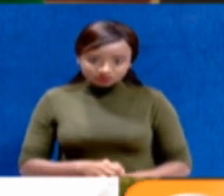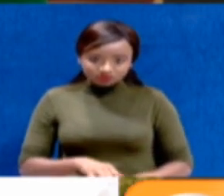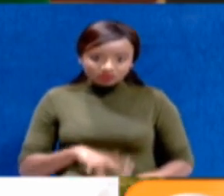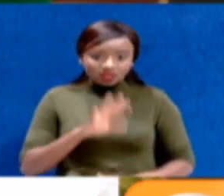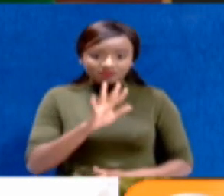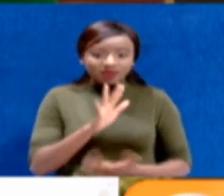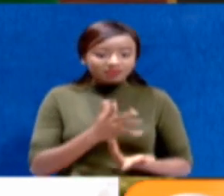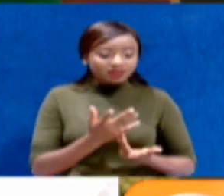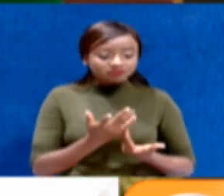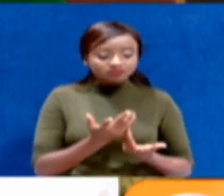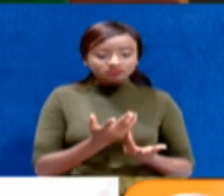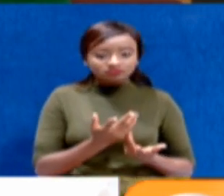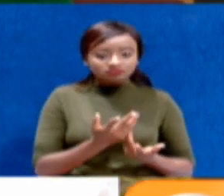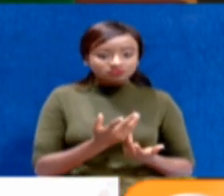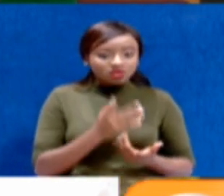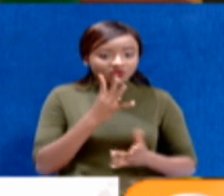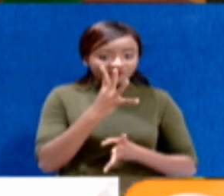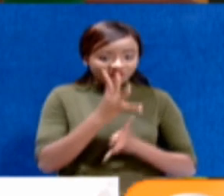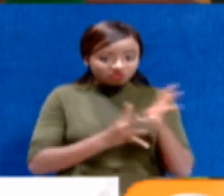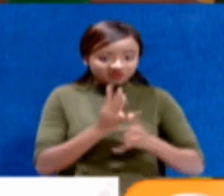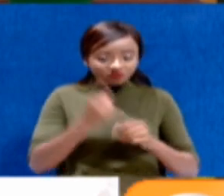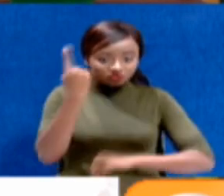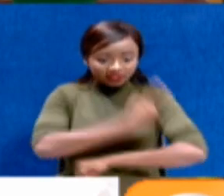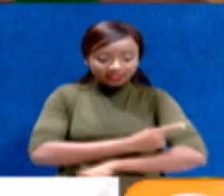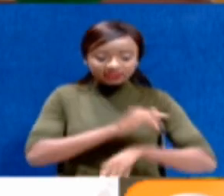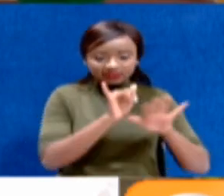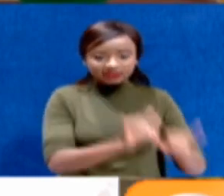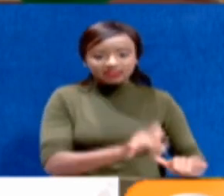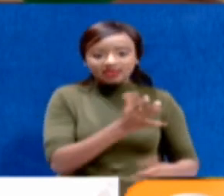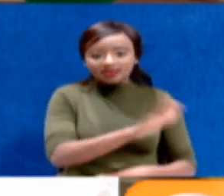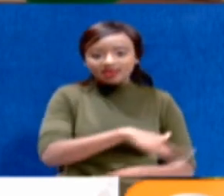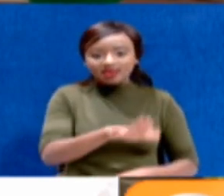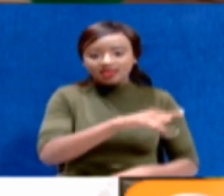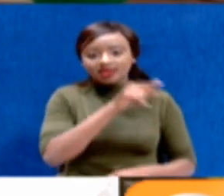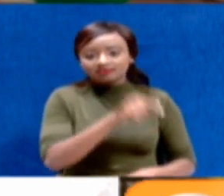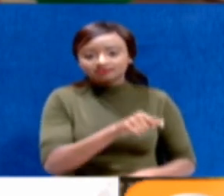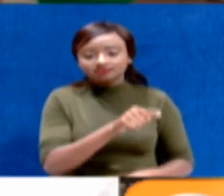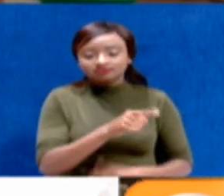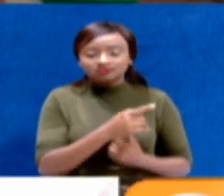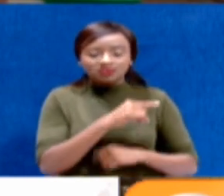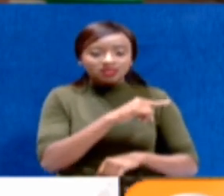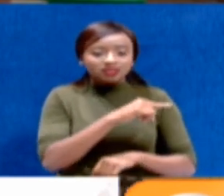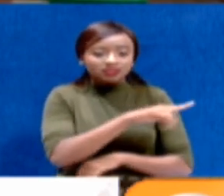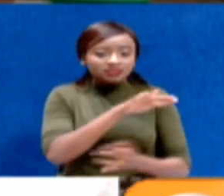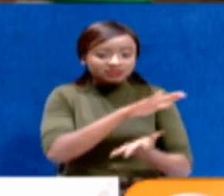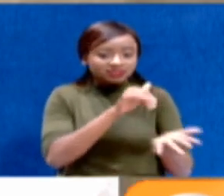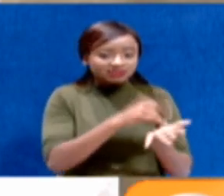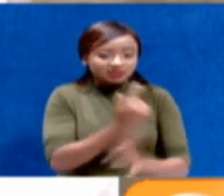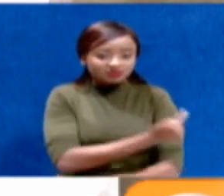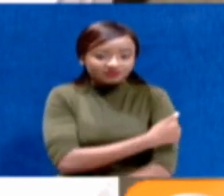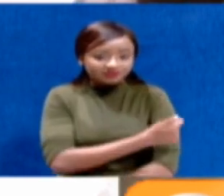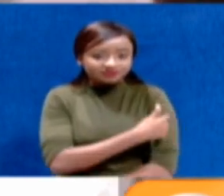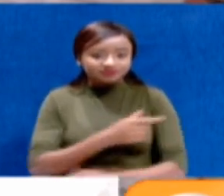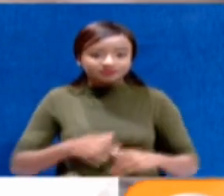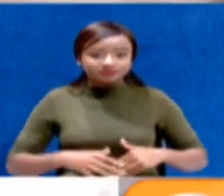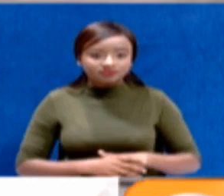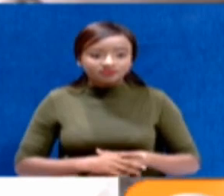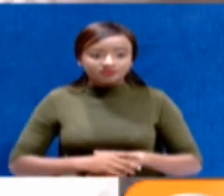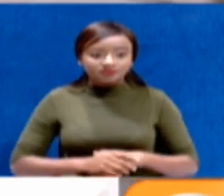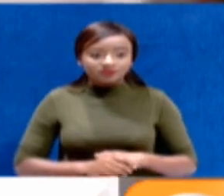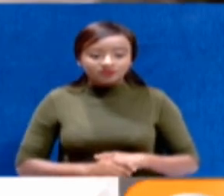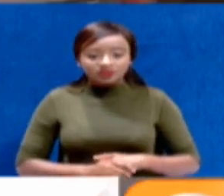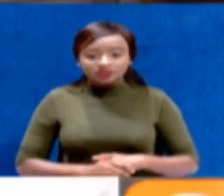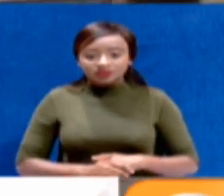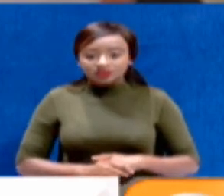spent in isolation at the Malela dispensary in Ndhiwa, Homabay County. He came back to Nairobi after testing negative for